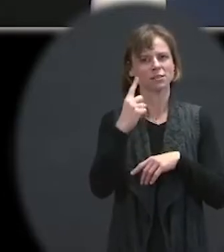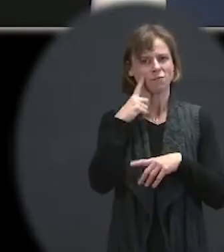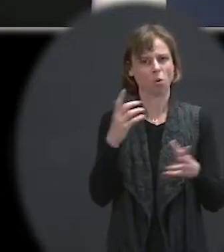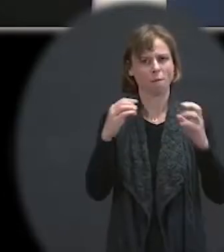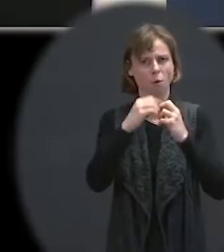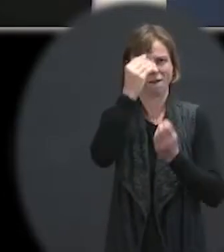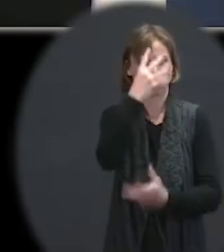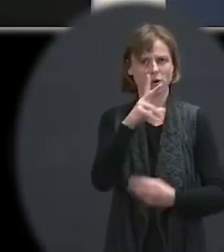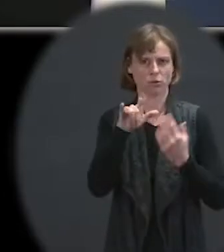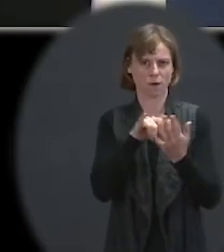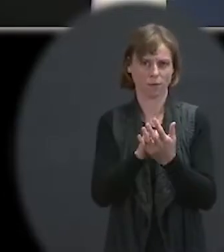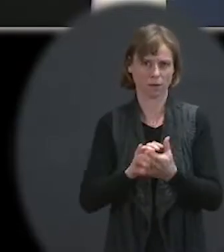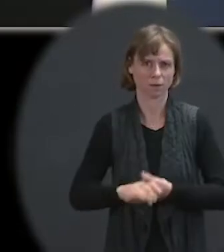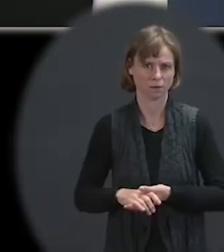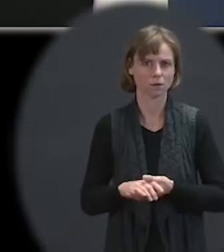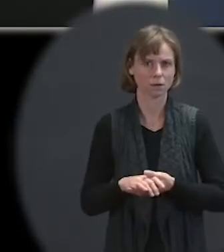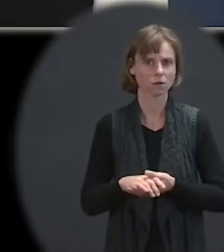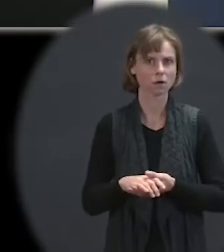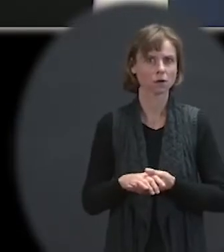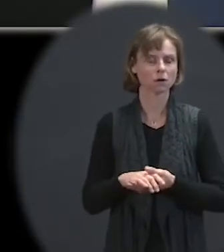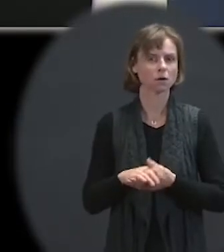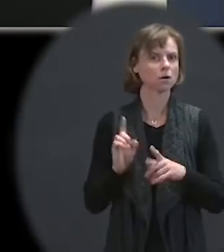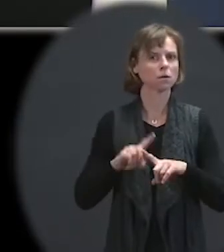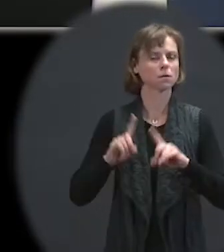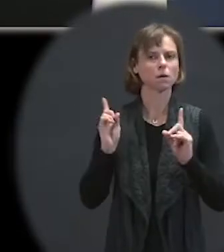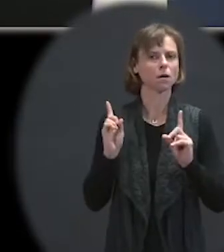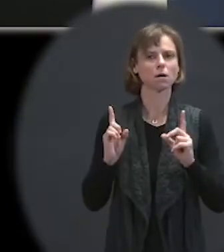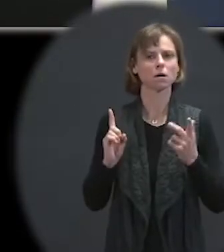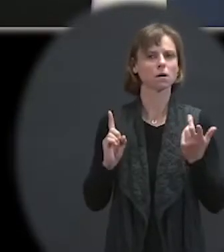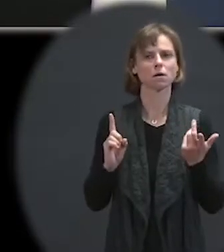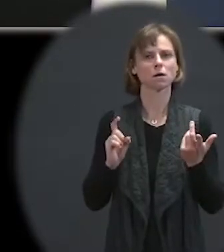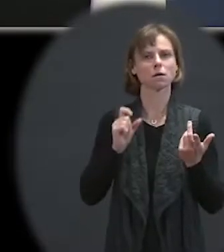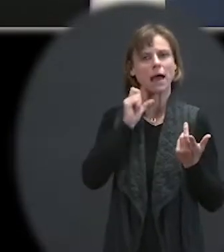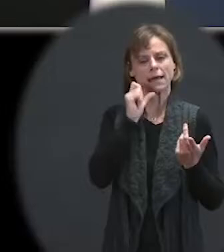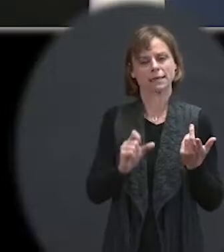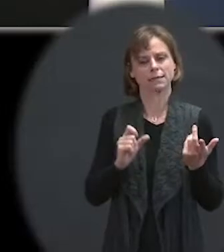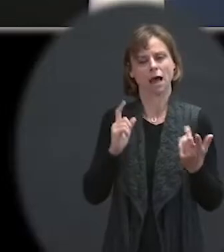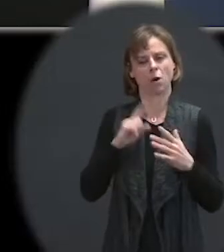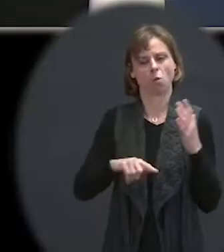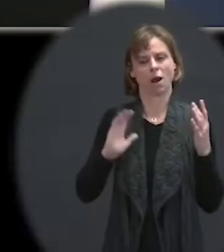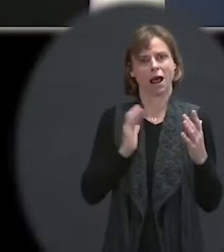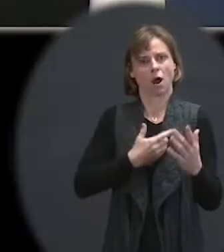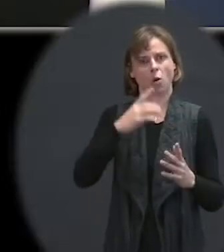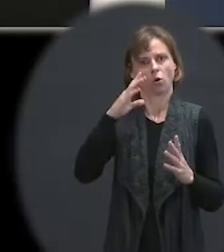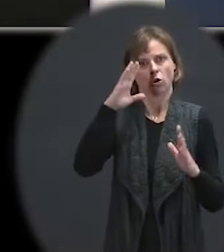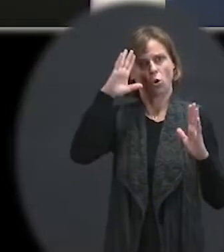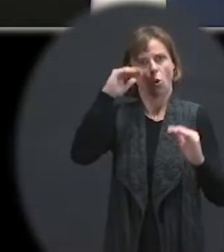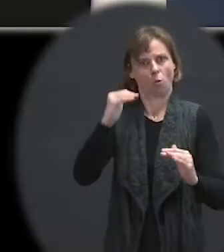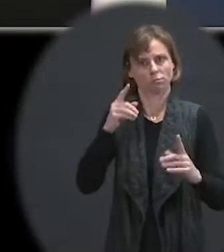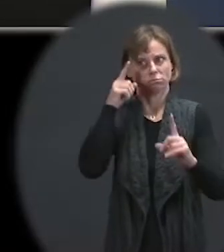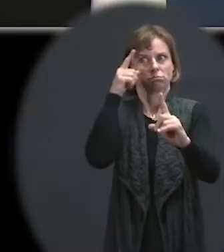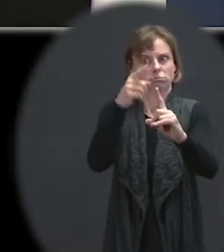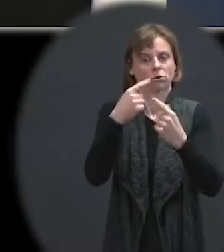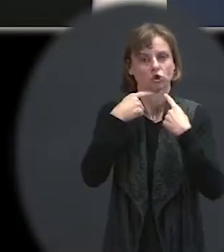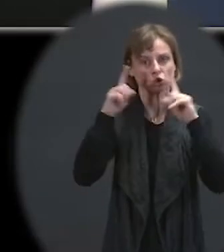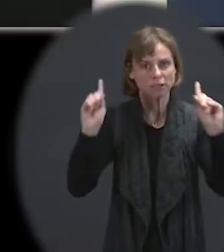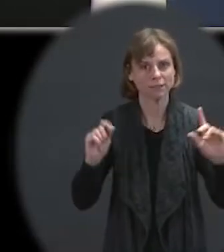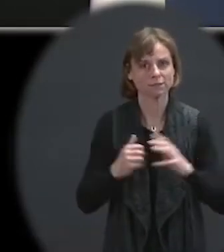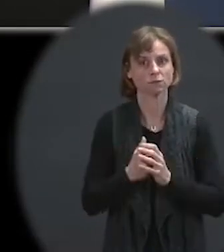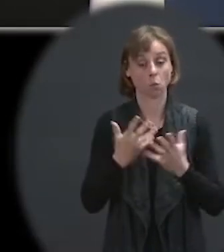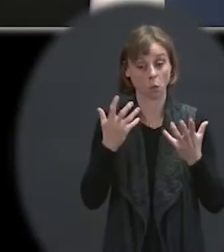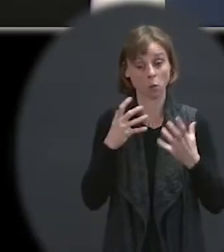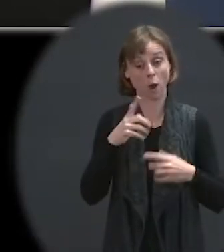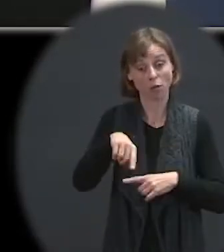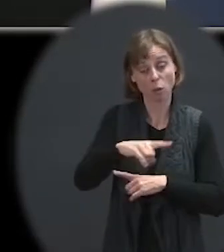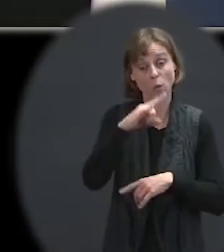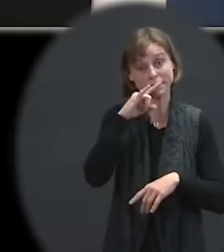information on that. But that is not what we are hoping to achieve. We want these kids to be in facilities where they are